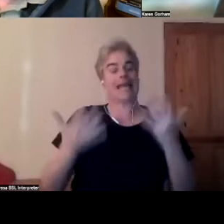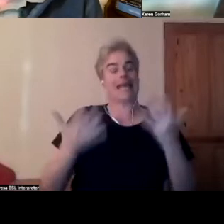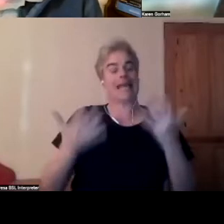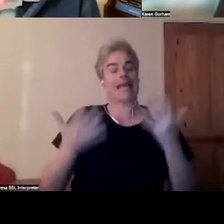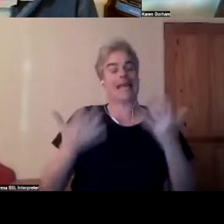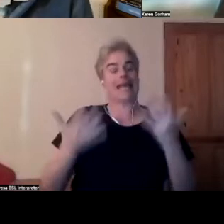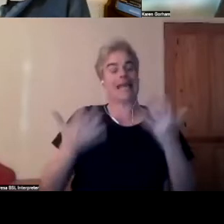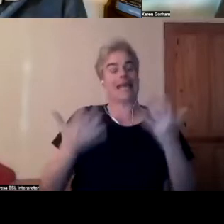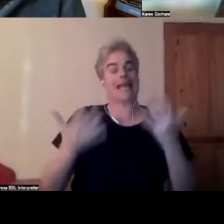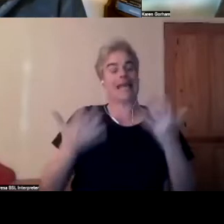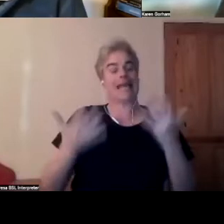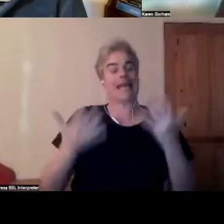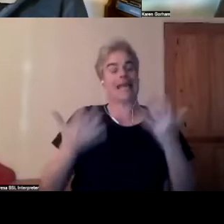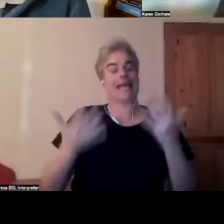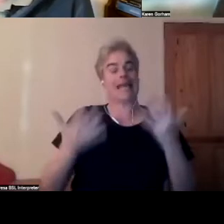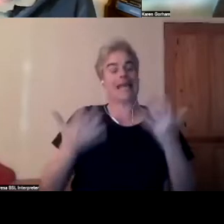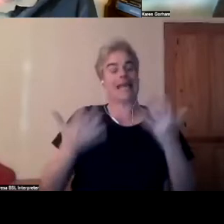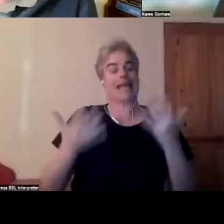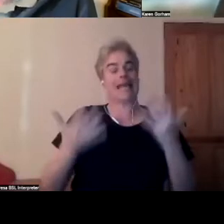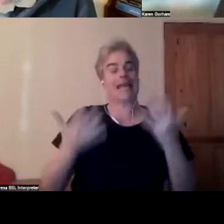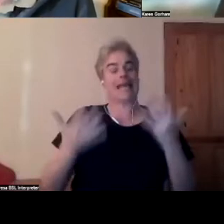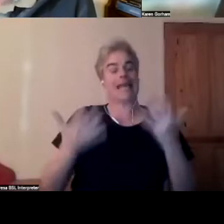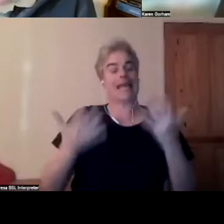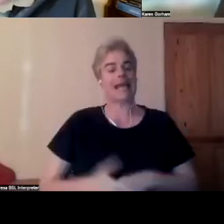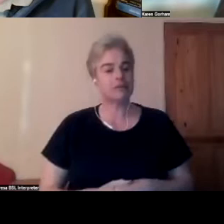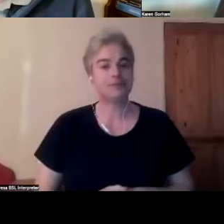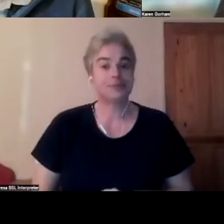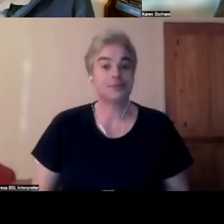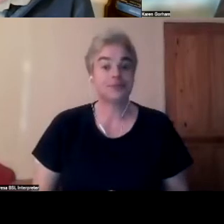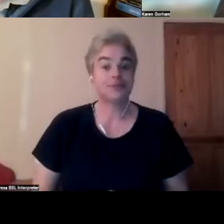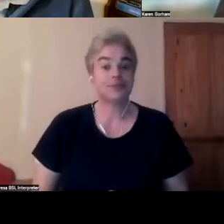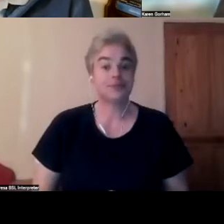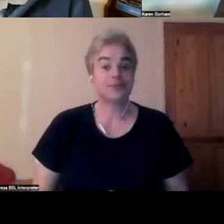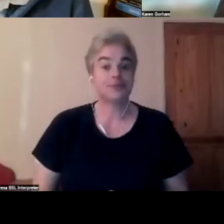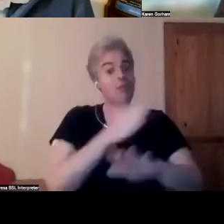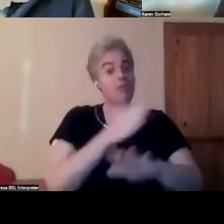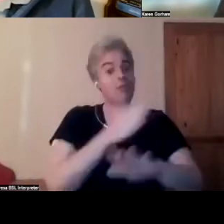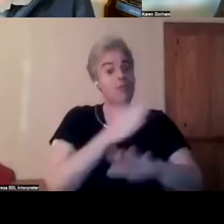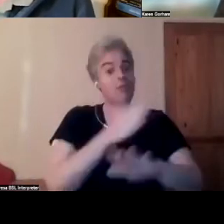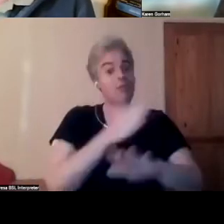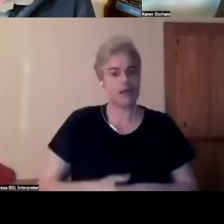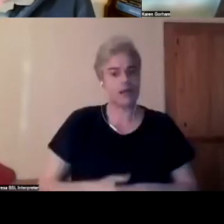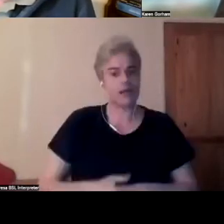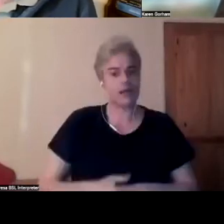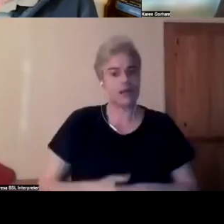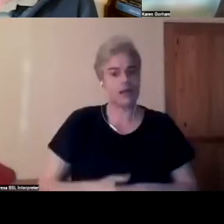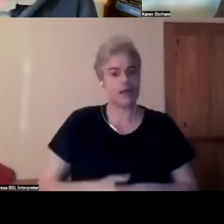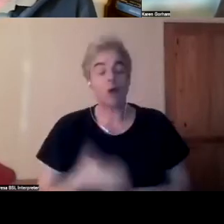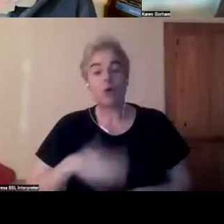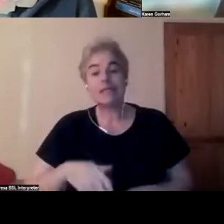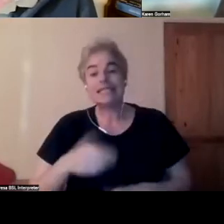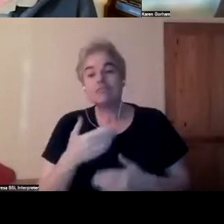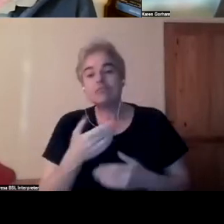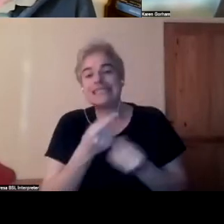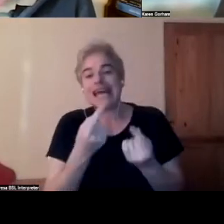our speakers for this evening's webinar. But just before I do that, I want to say a couple of words about what this